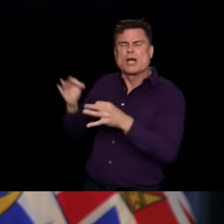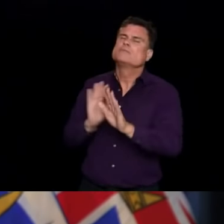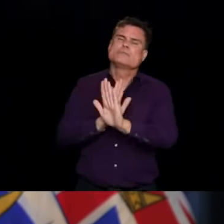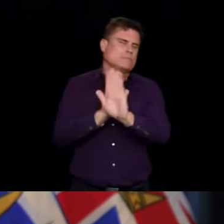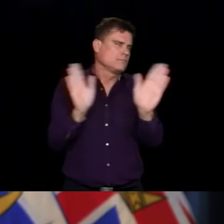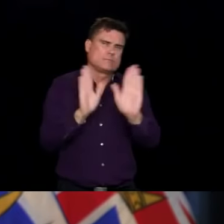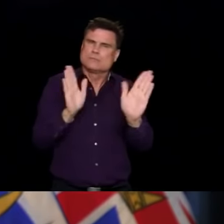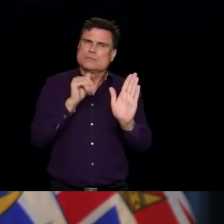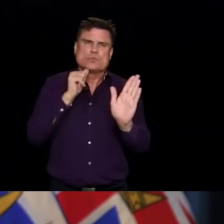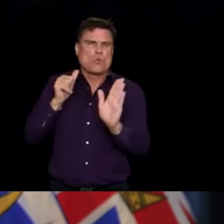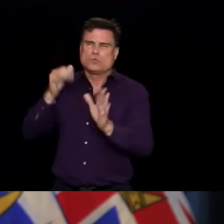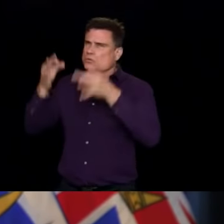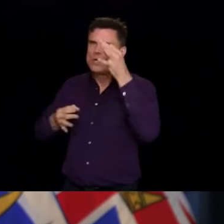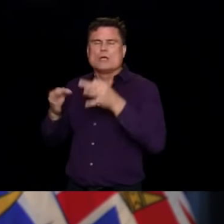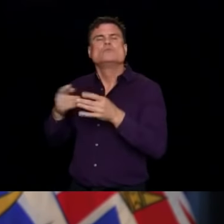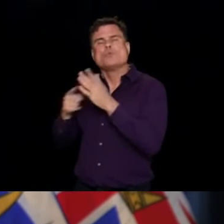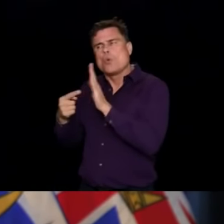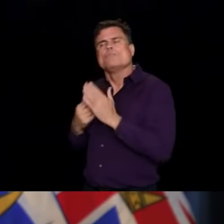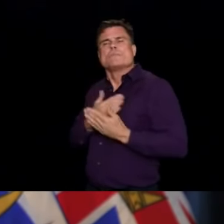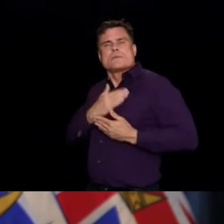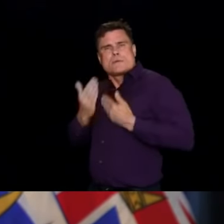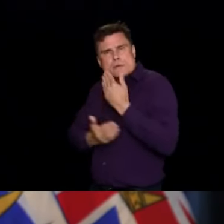kindness and compassion.